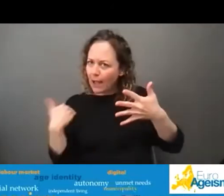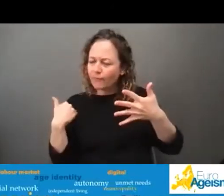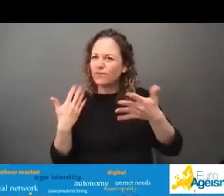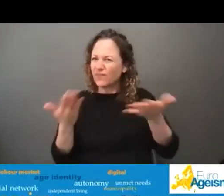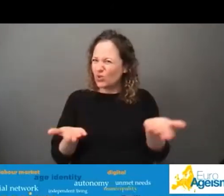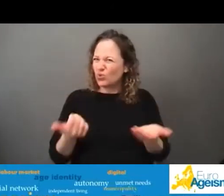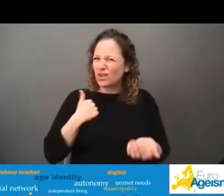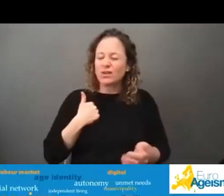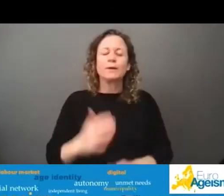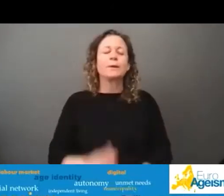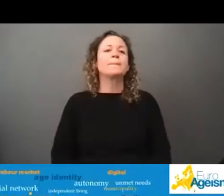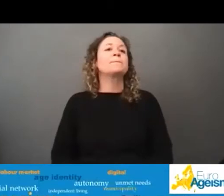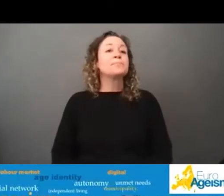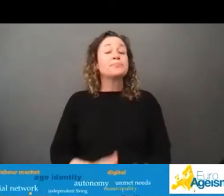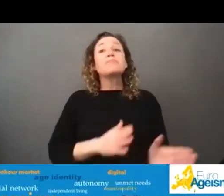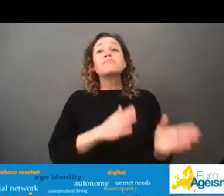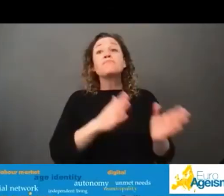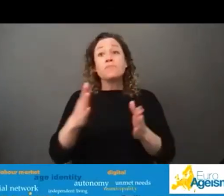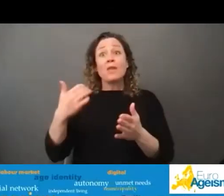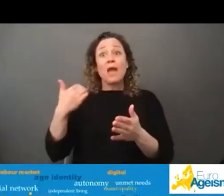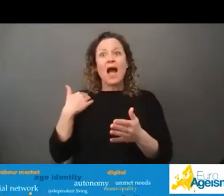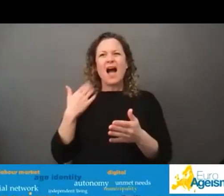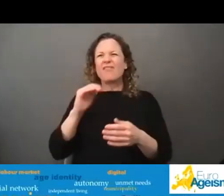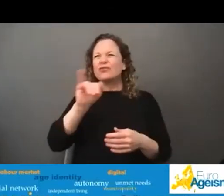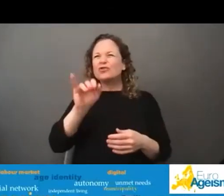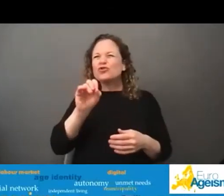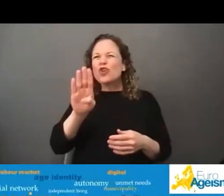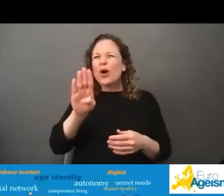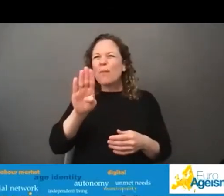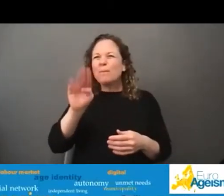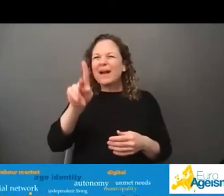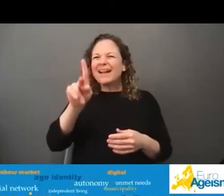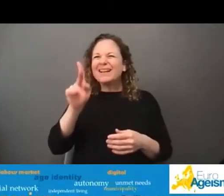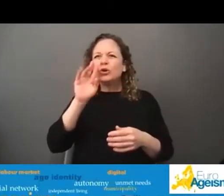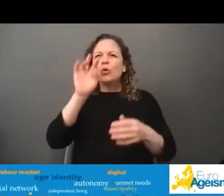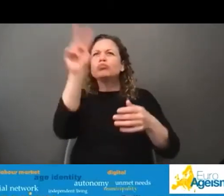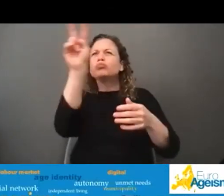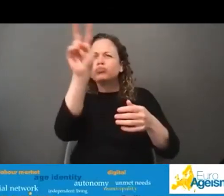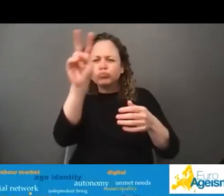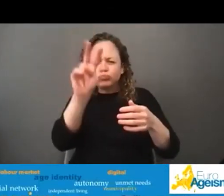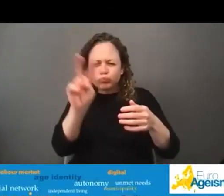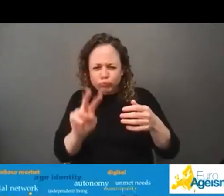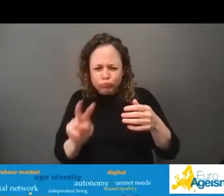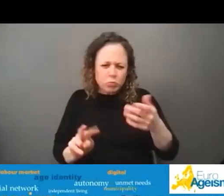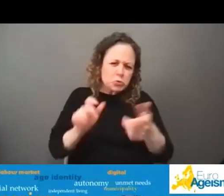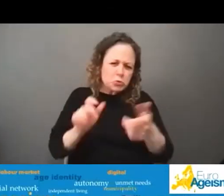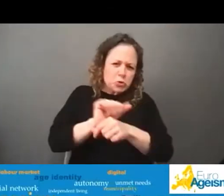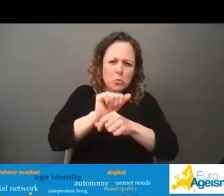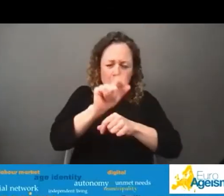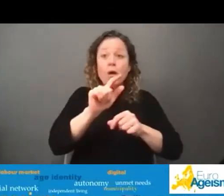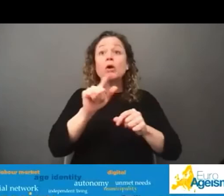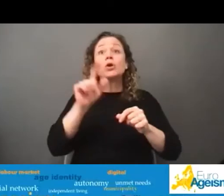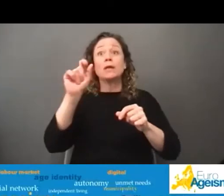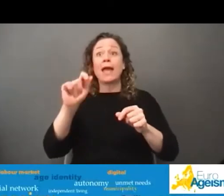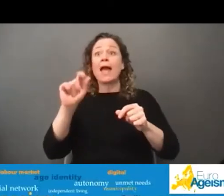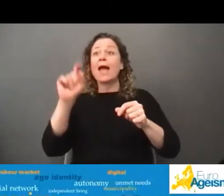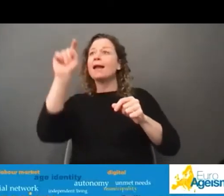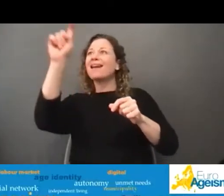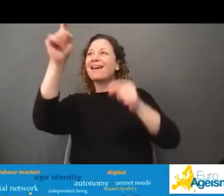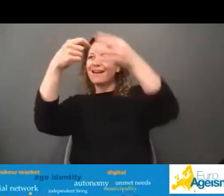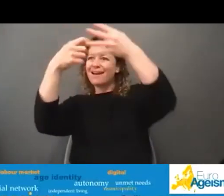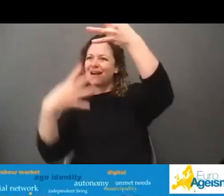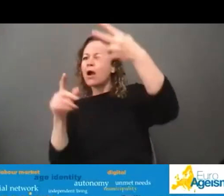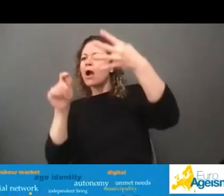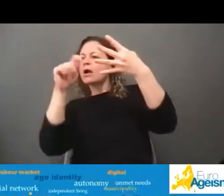there's actually a National Job Bank. There's now a filter for seniors when it comes to work, so that as employers, post